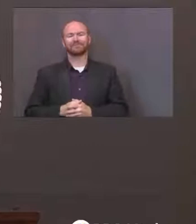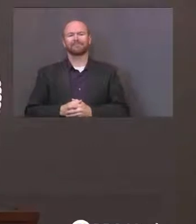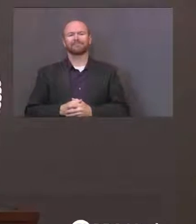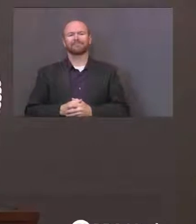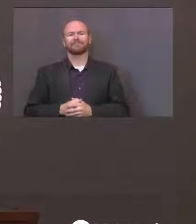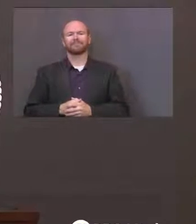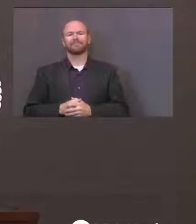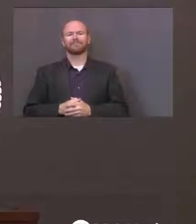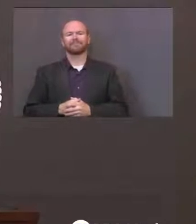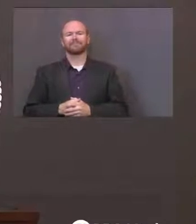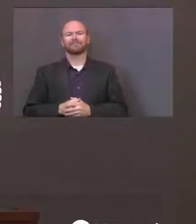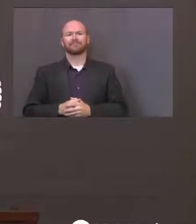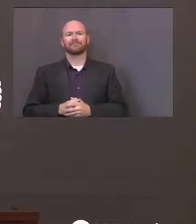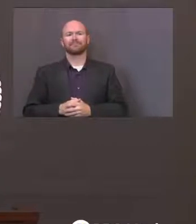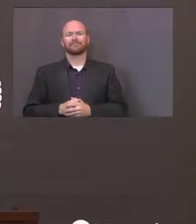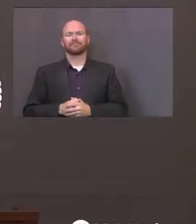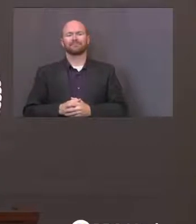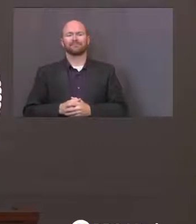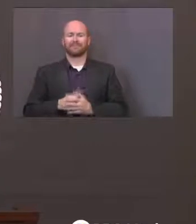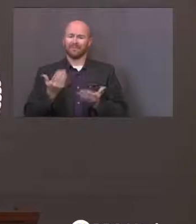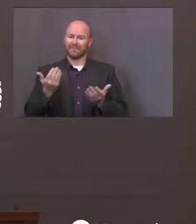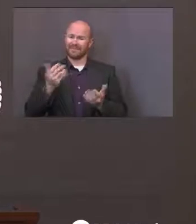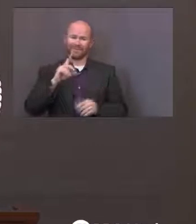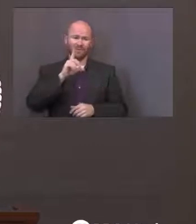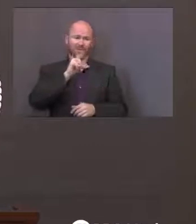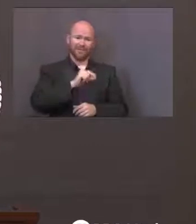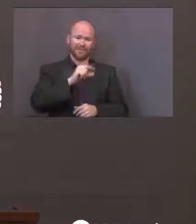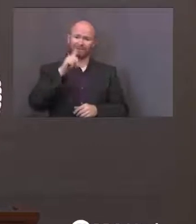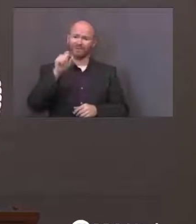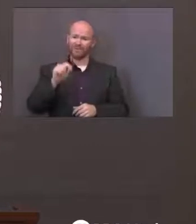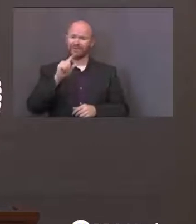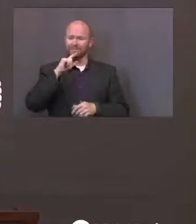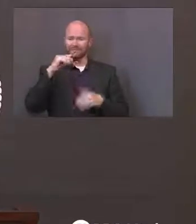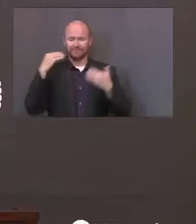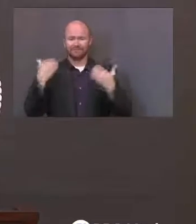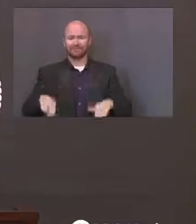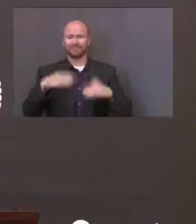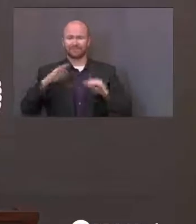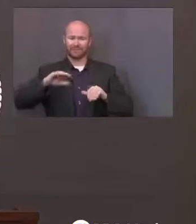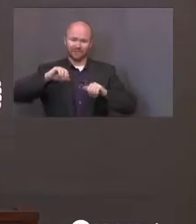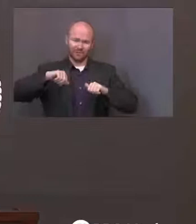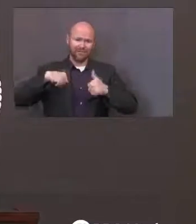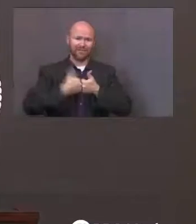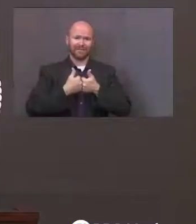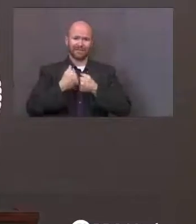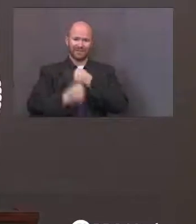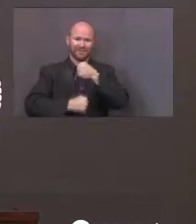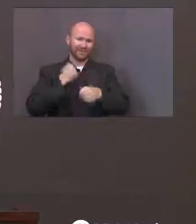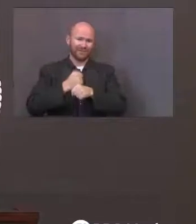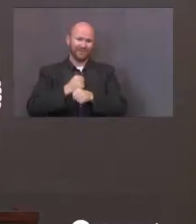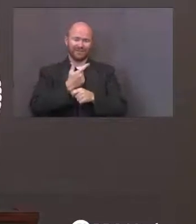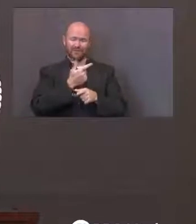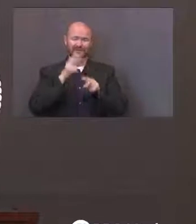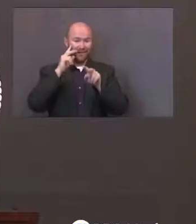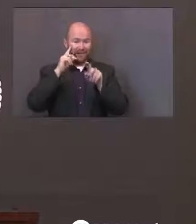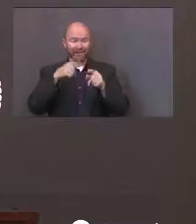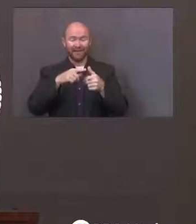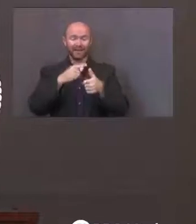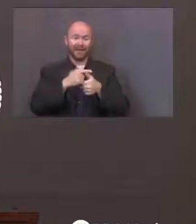Last but not least, again, 2020 has been really a challenging year. When you think about fire,